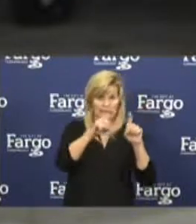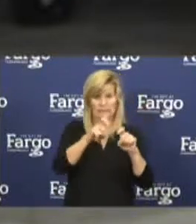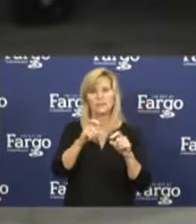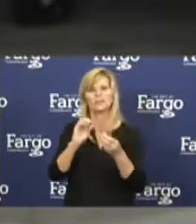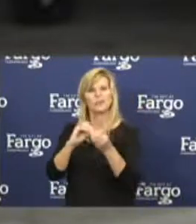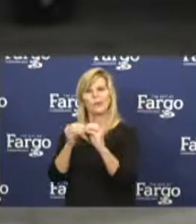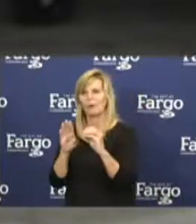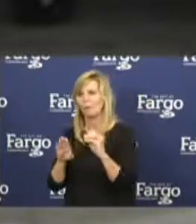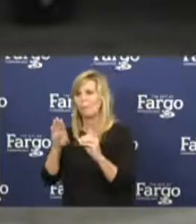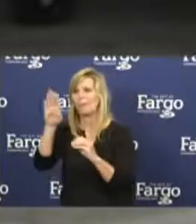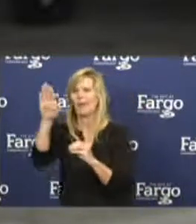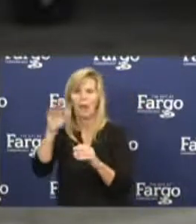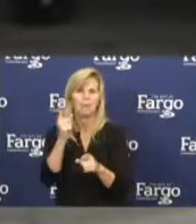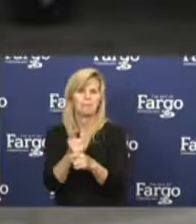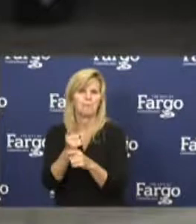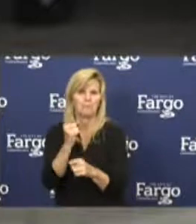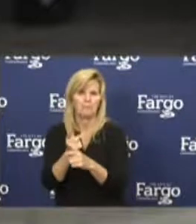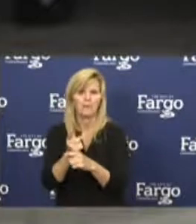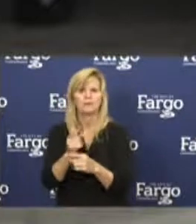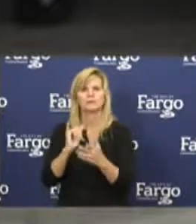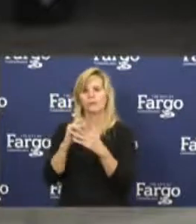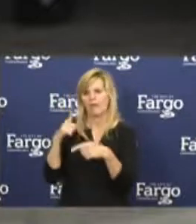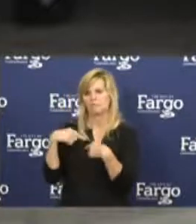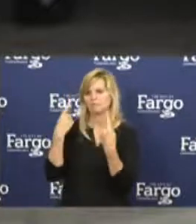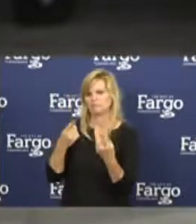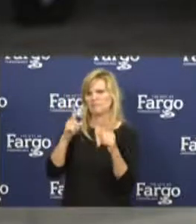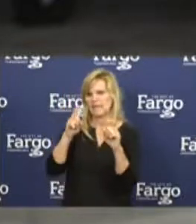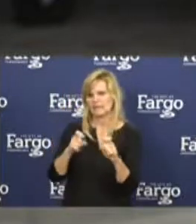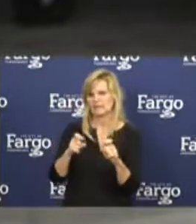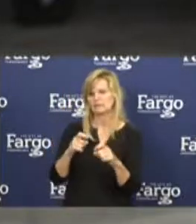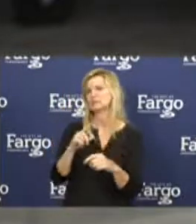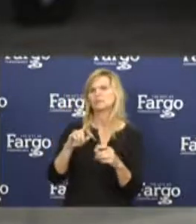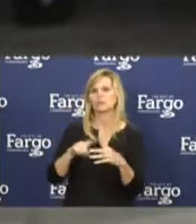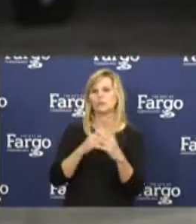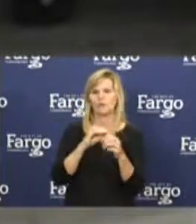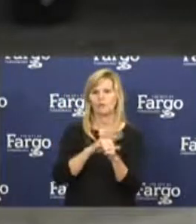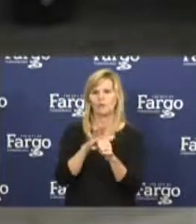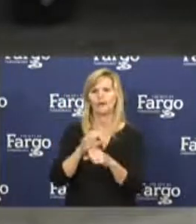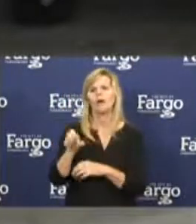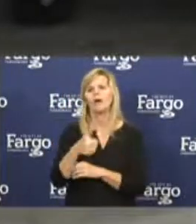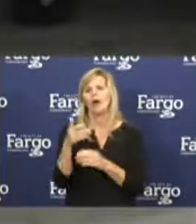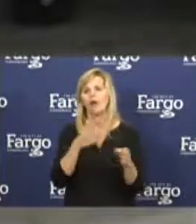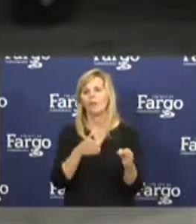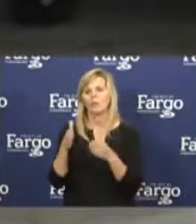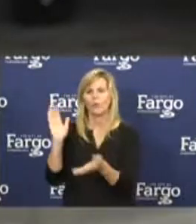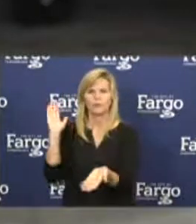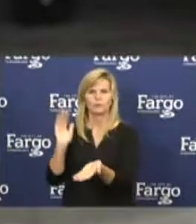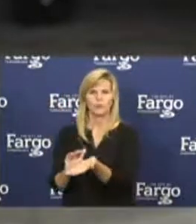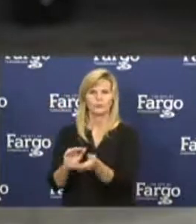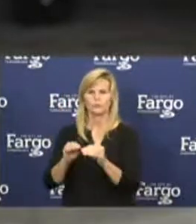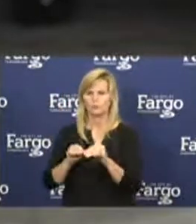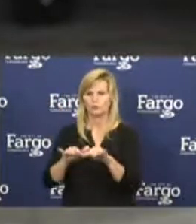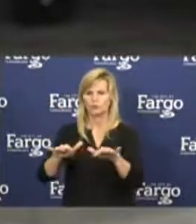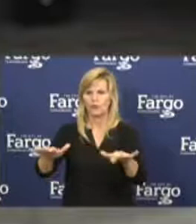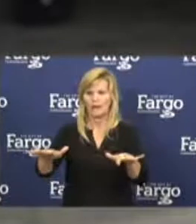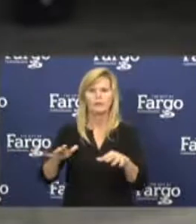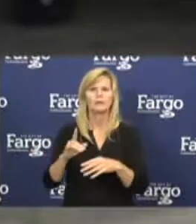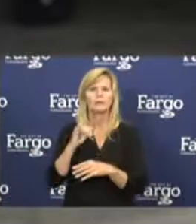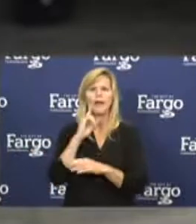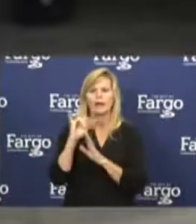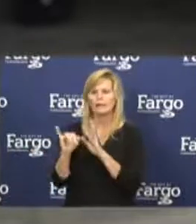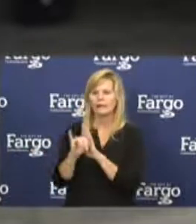790,500 tests since the start of our COVID. Other efforts to minimize the spread, including identifying